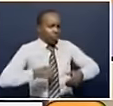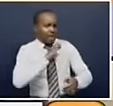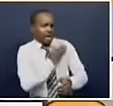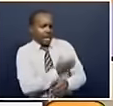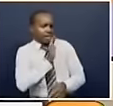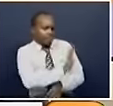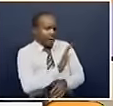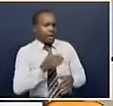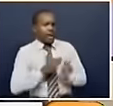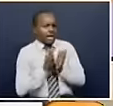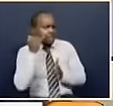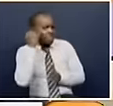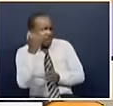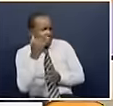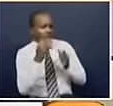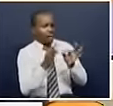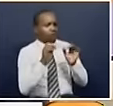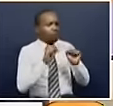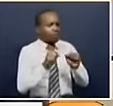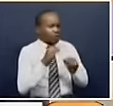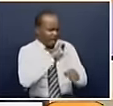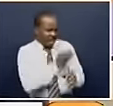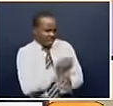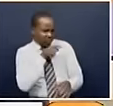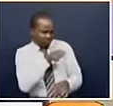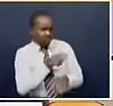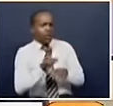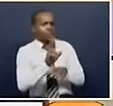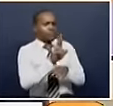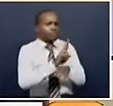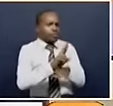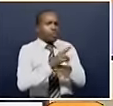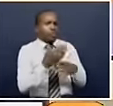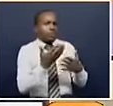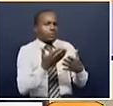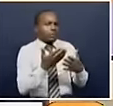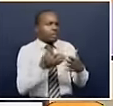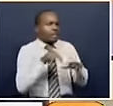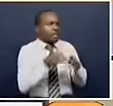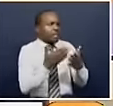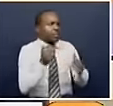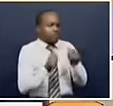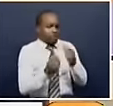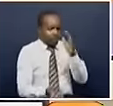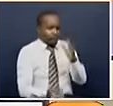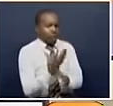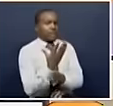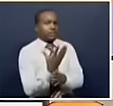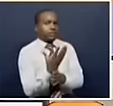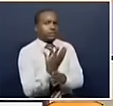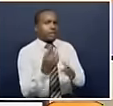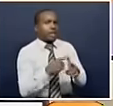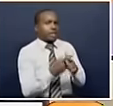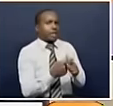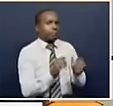and you imagine if we could channel this energy into things that would turn out to be, you know, productive, then